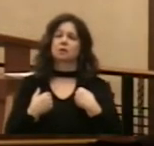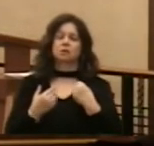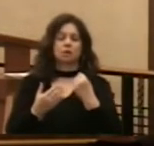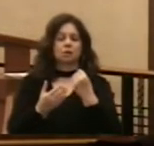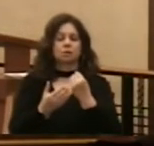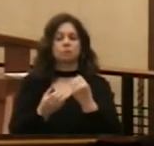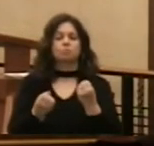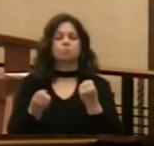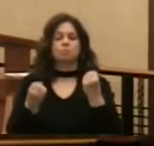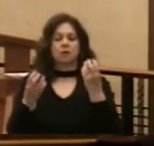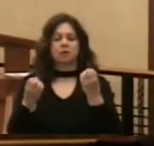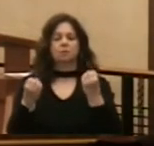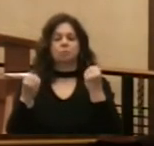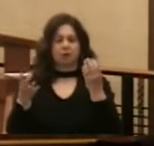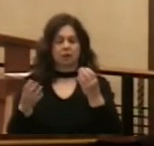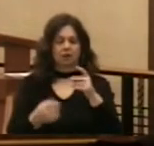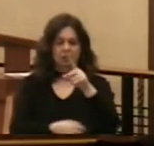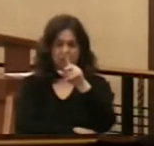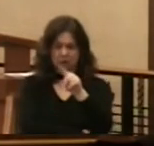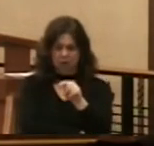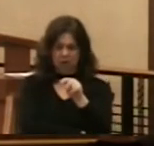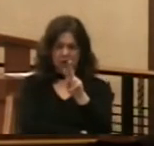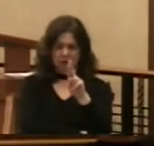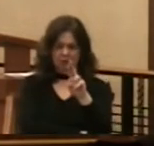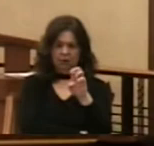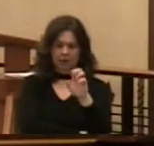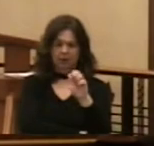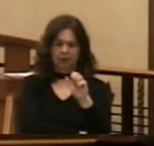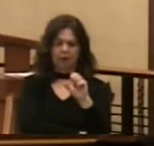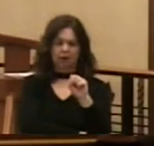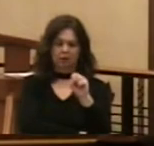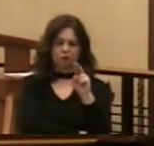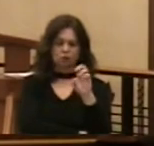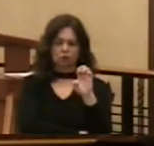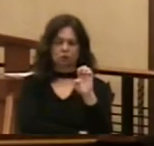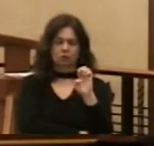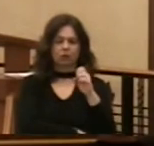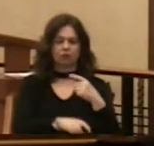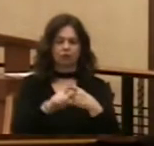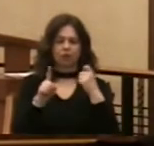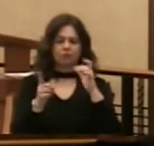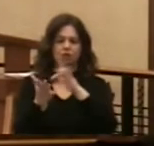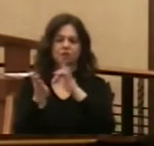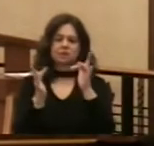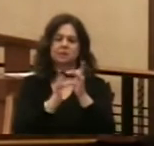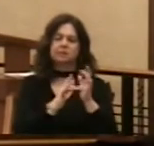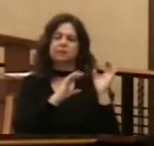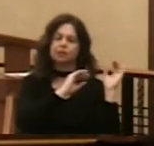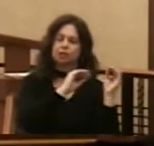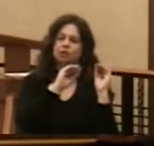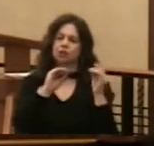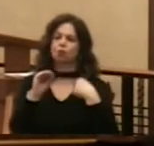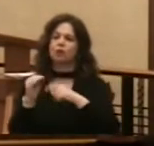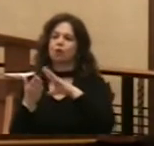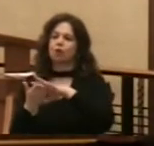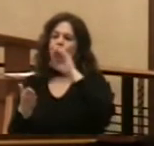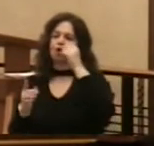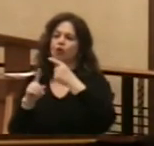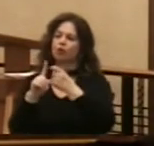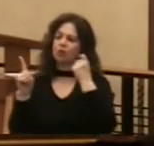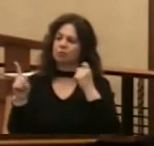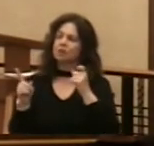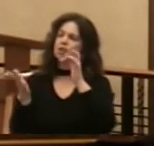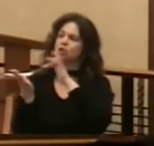Jesus' teachings that have been handed down over thousands of years. We have learned from Jesus'